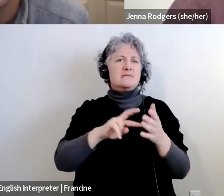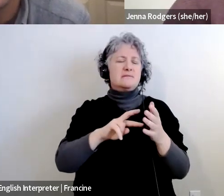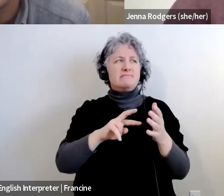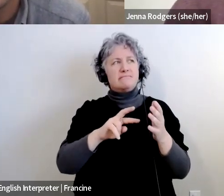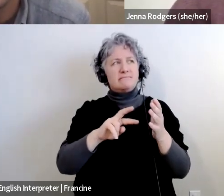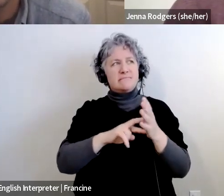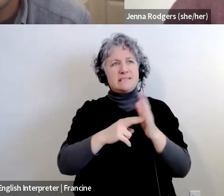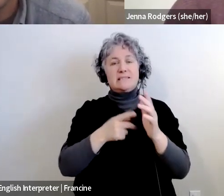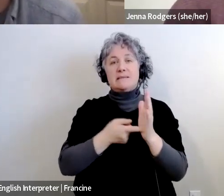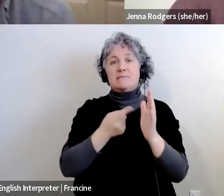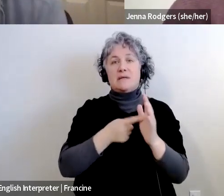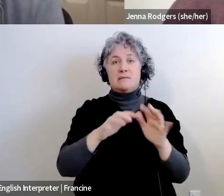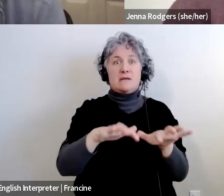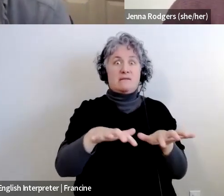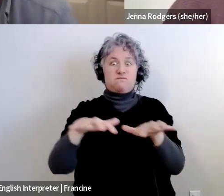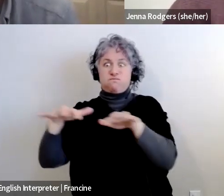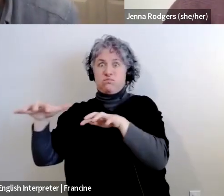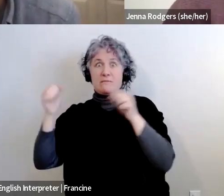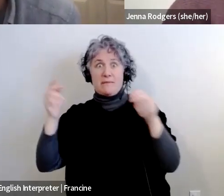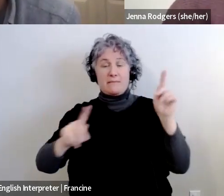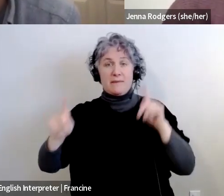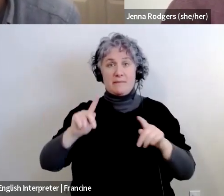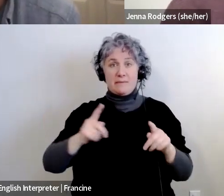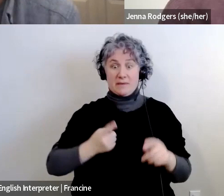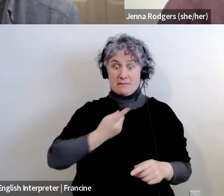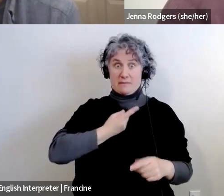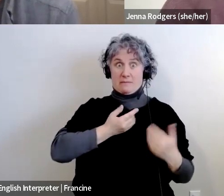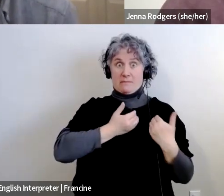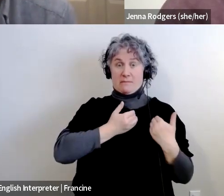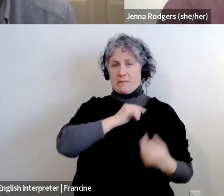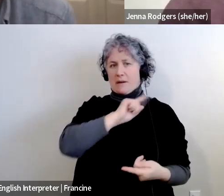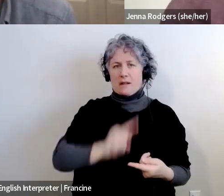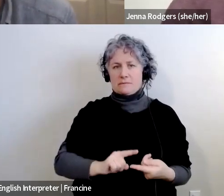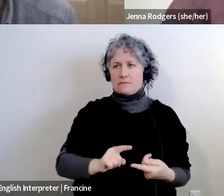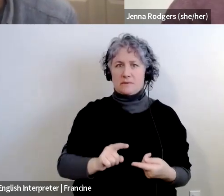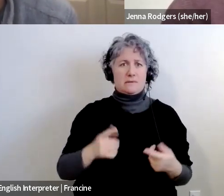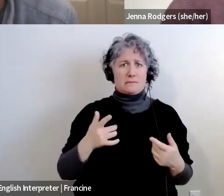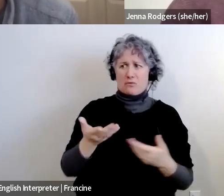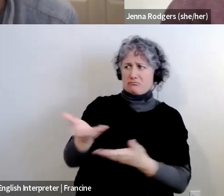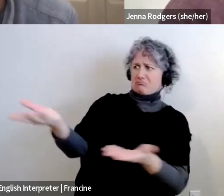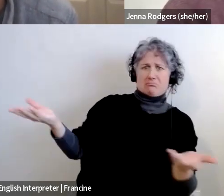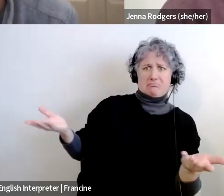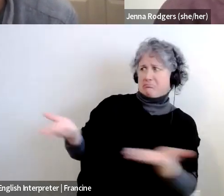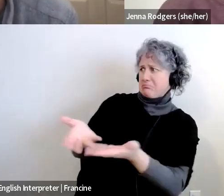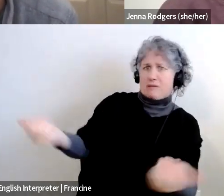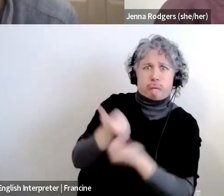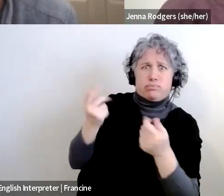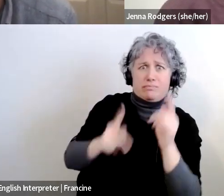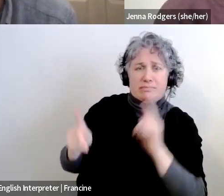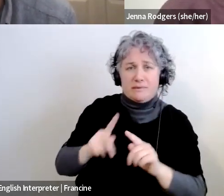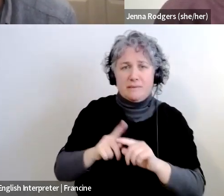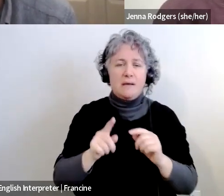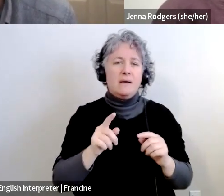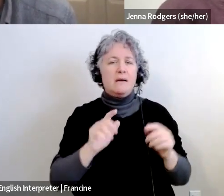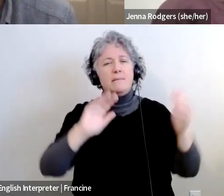in the situation to do something, because it always feels like there's someone else available to do it, versus like if you're in a